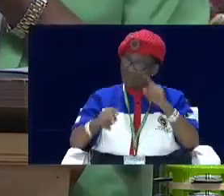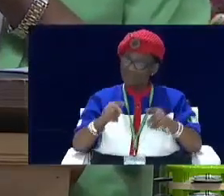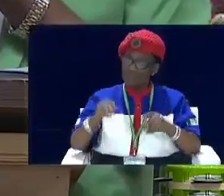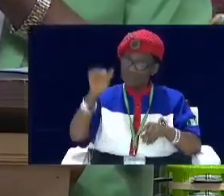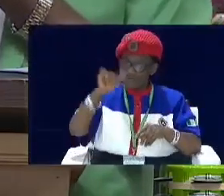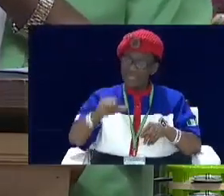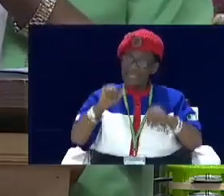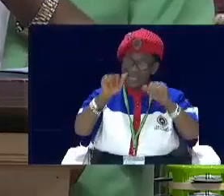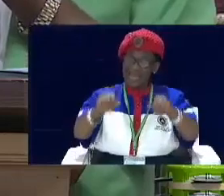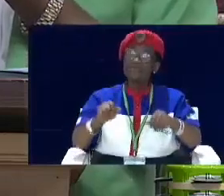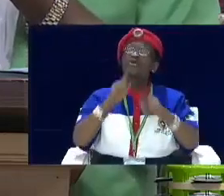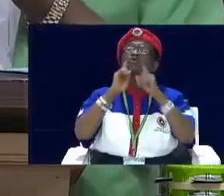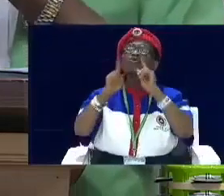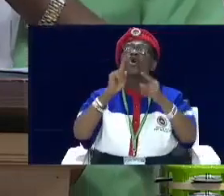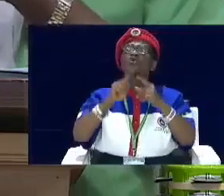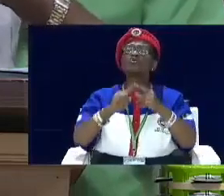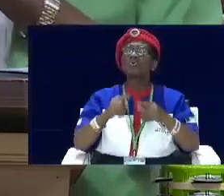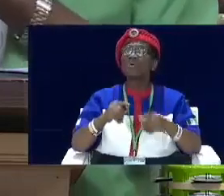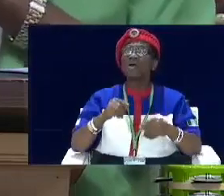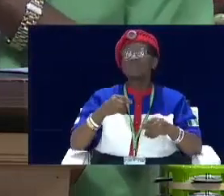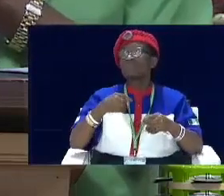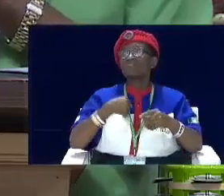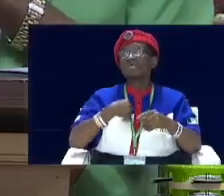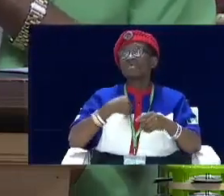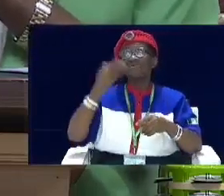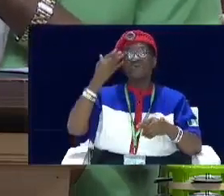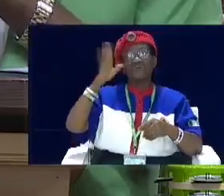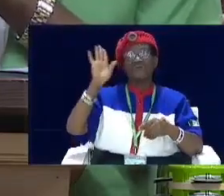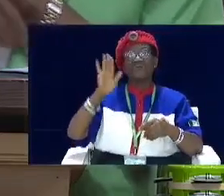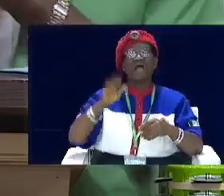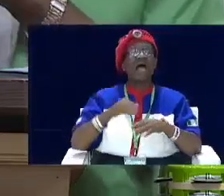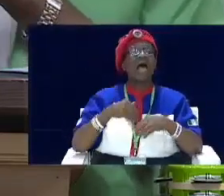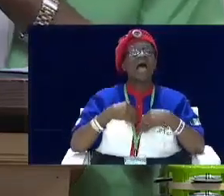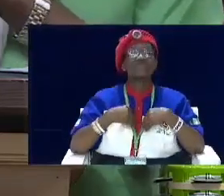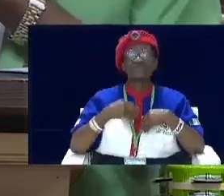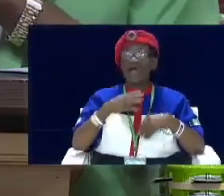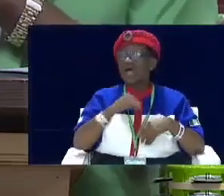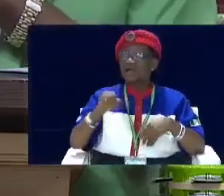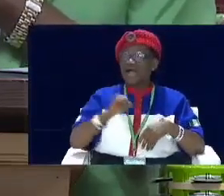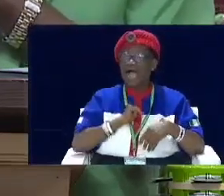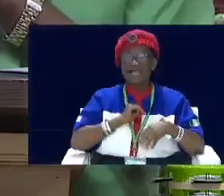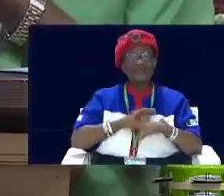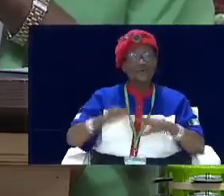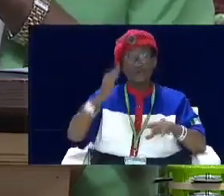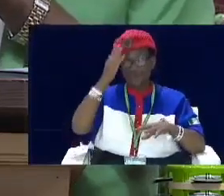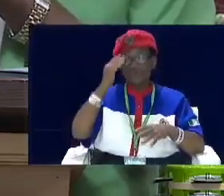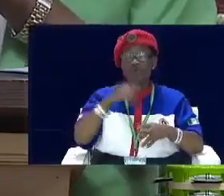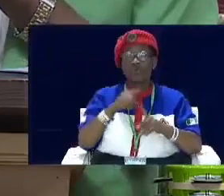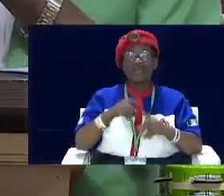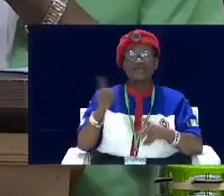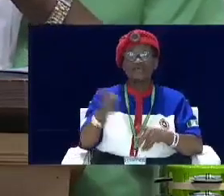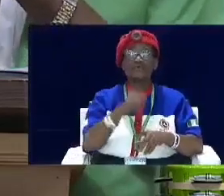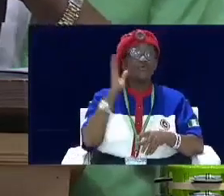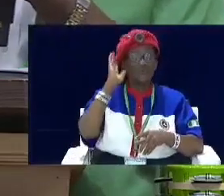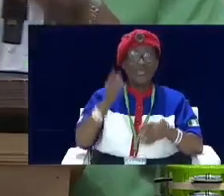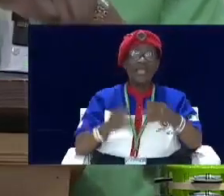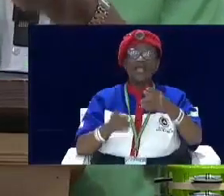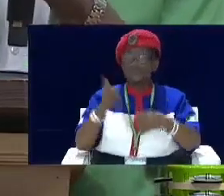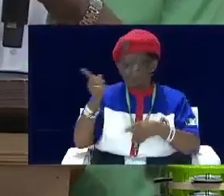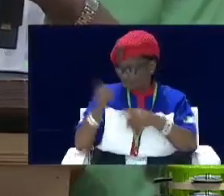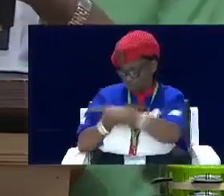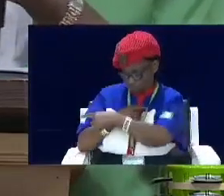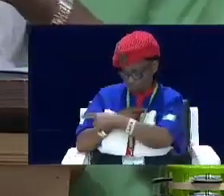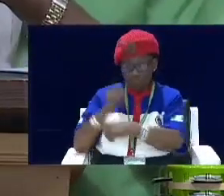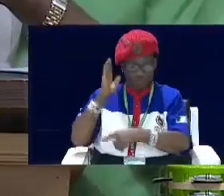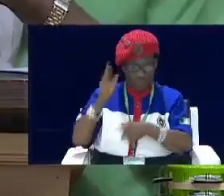àwọn tán lè bá láti sọ̀rọ̀ fún. I don't have. Mi ò nẹ́nì kankan. And I don't know when you are coming back. Mi ò sì mọ̀ bó ìgbà tẹ́ tún máa padà wá. Now that